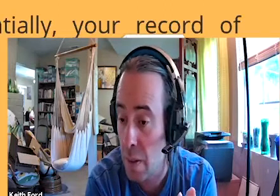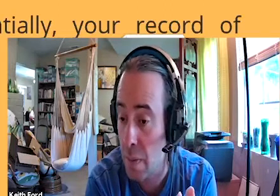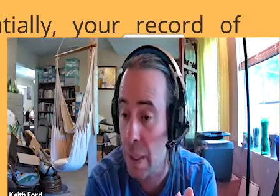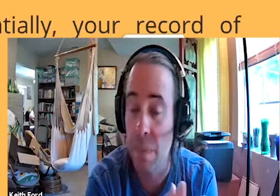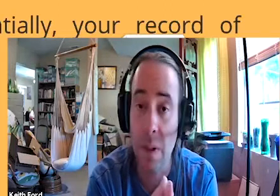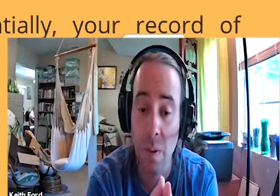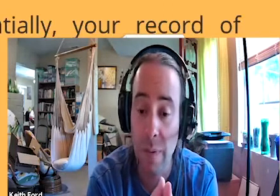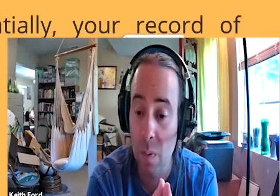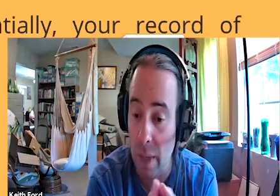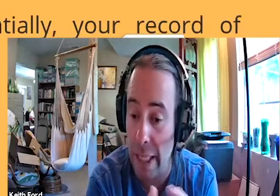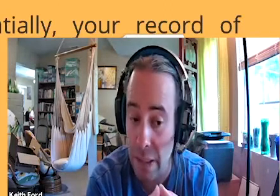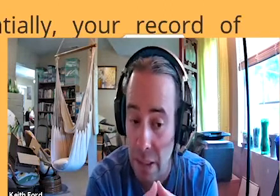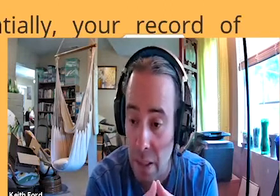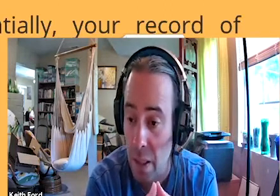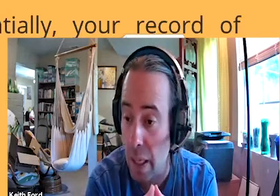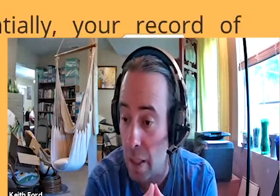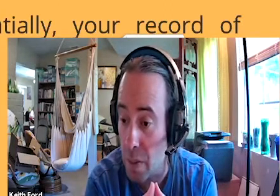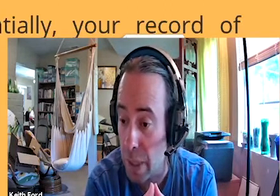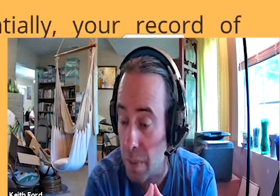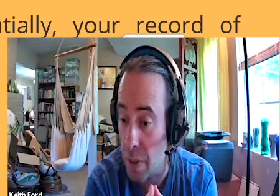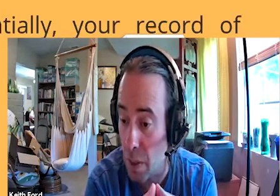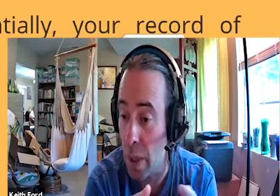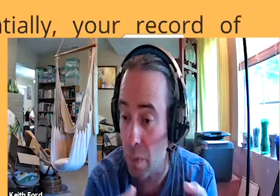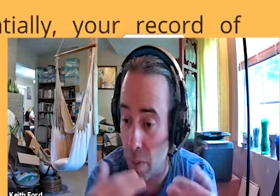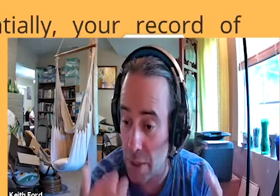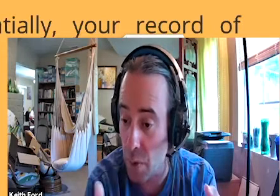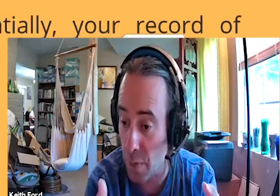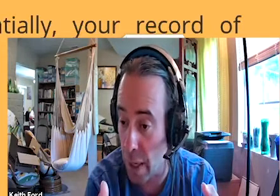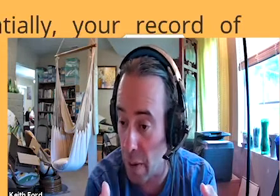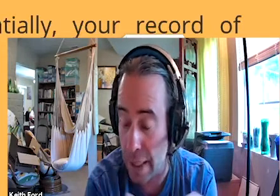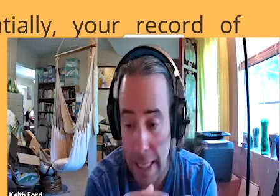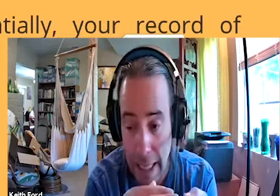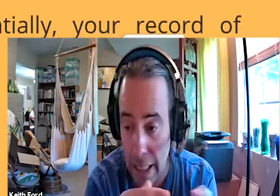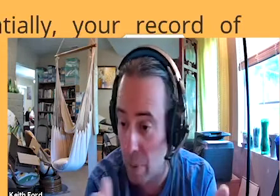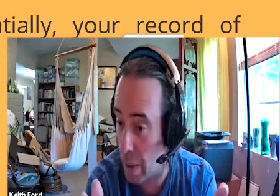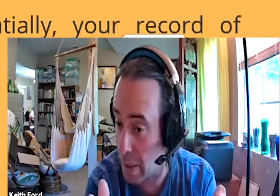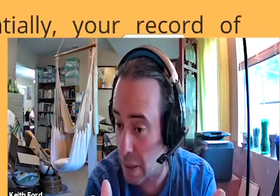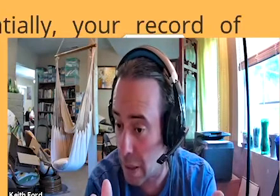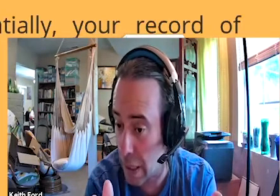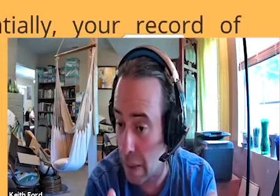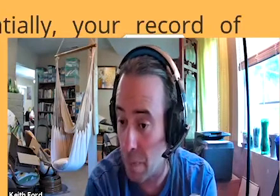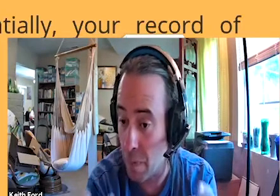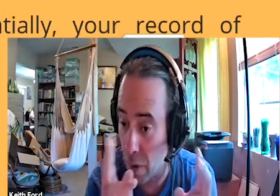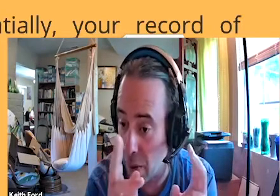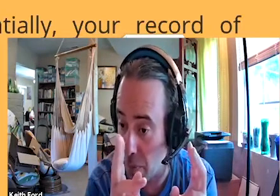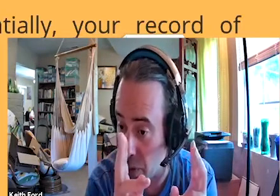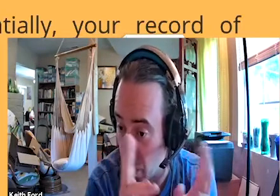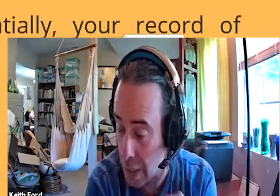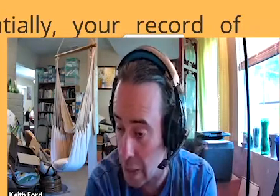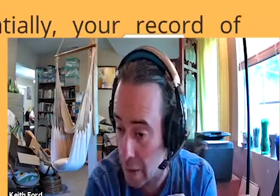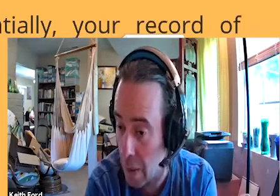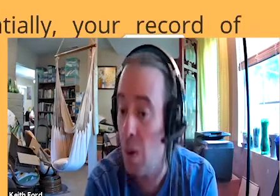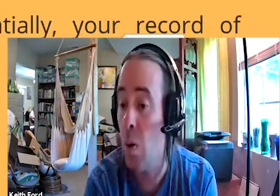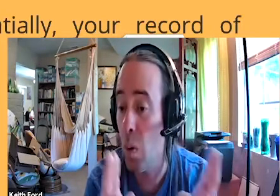records. You have a right to be able to go and request your file at any point from